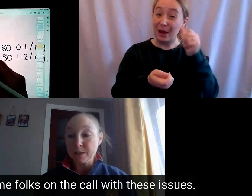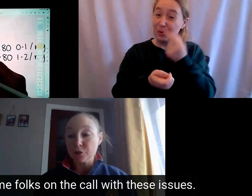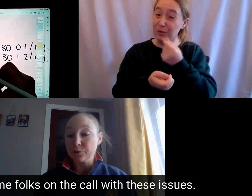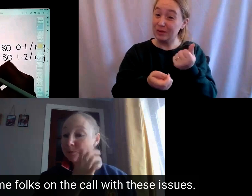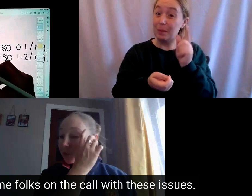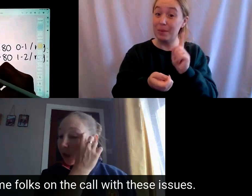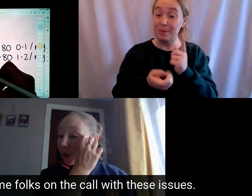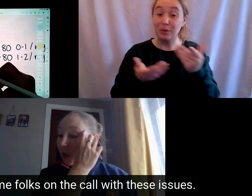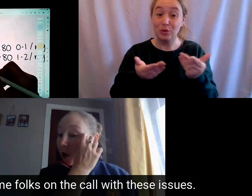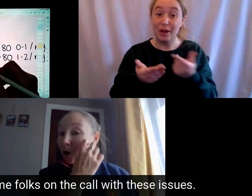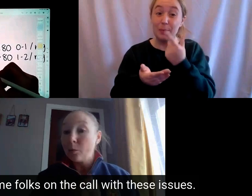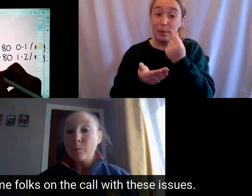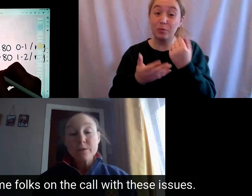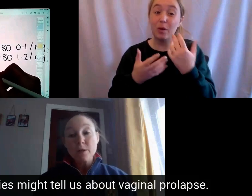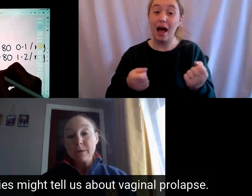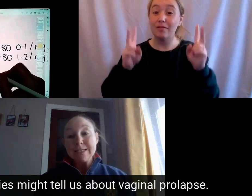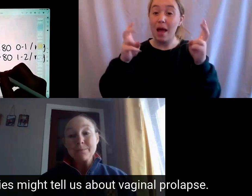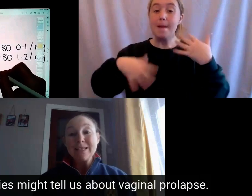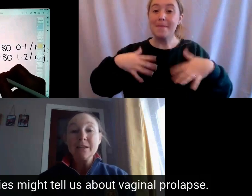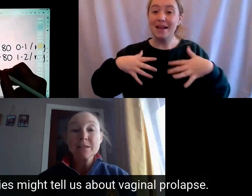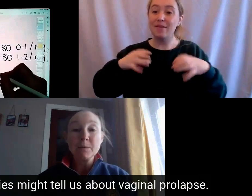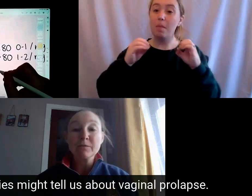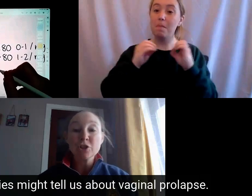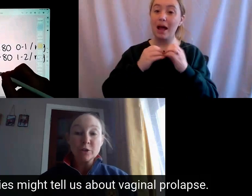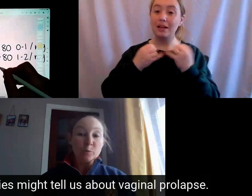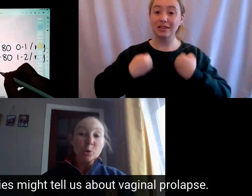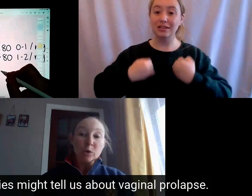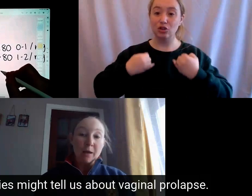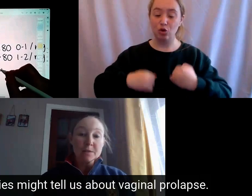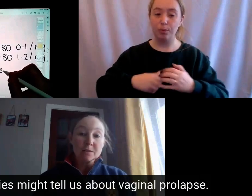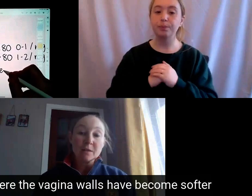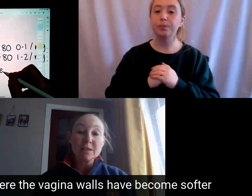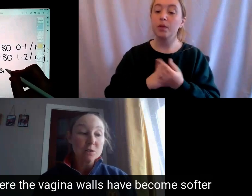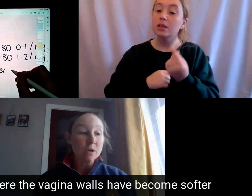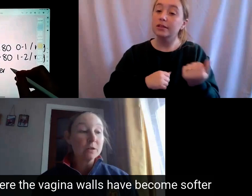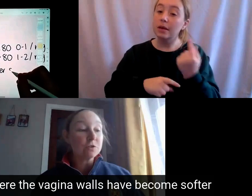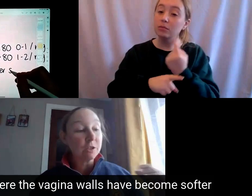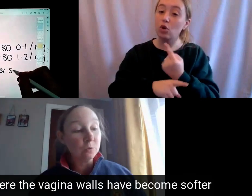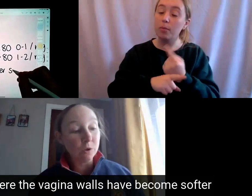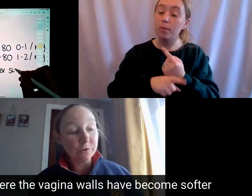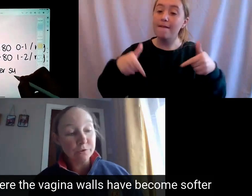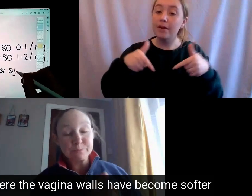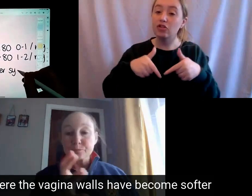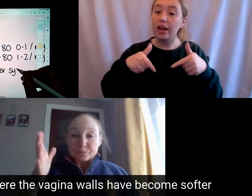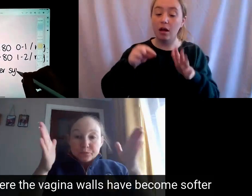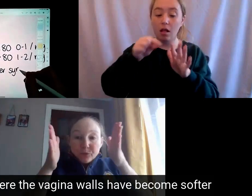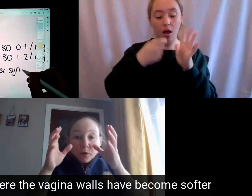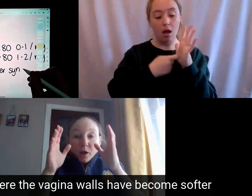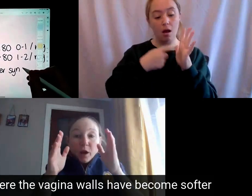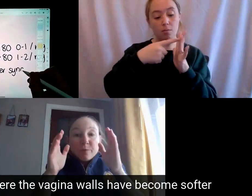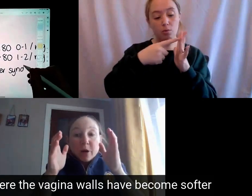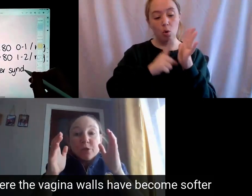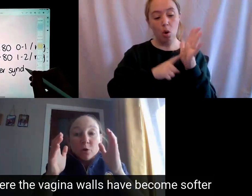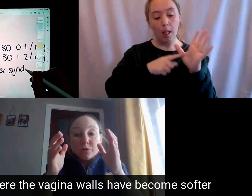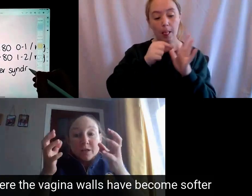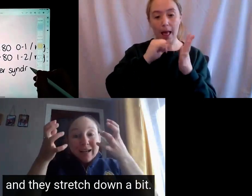with these issues. Some ladies might tell us about vaginal prolapse. This is where the vaginal walls